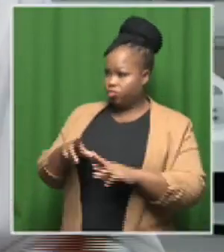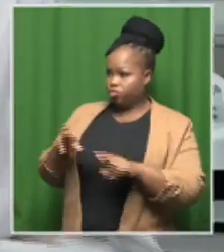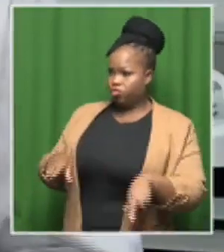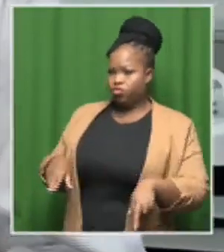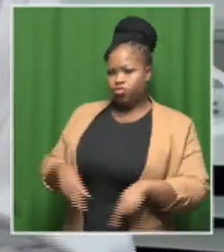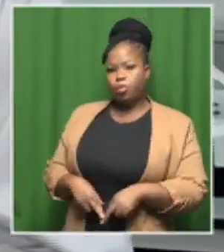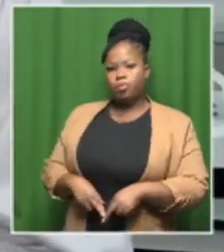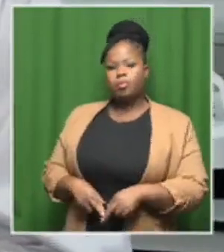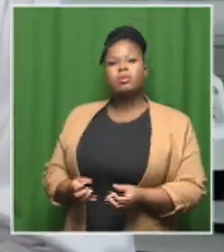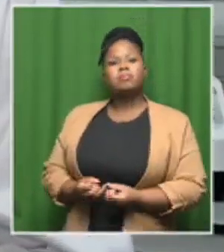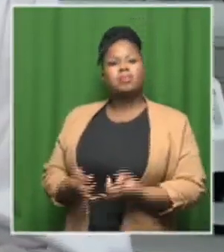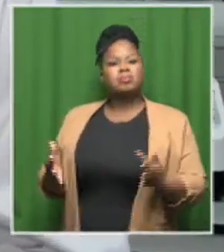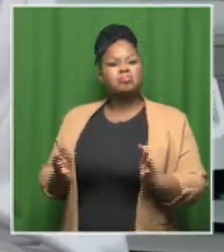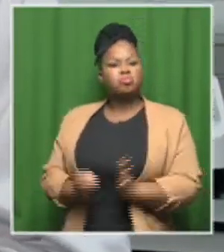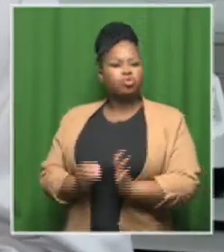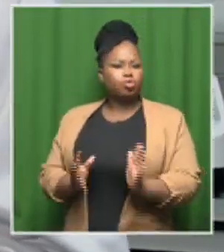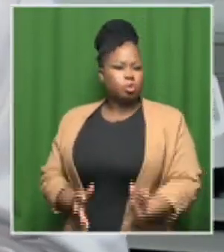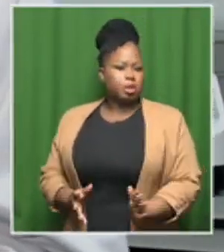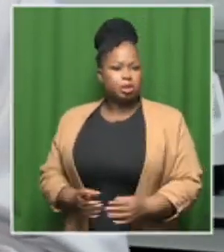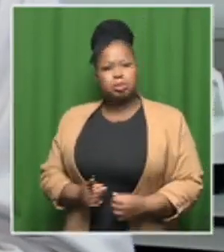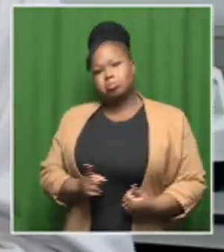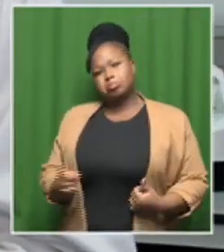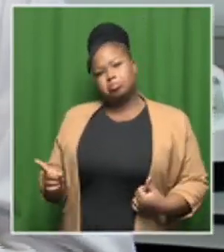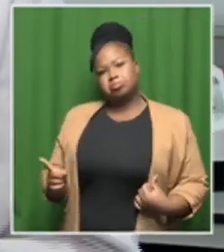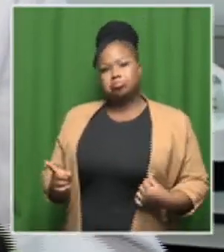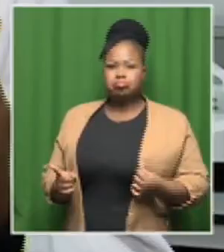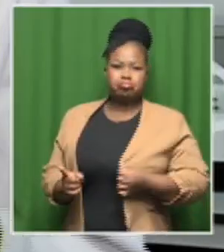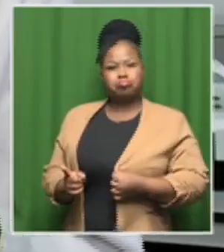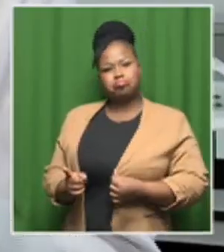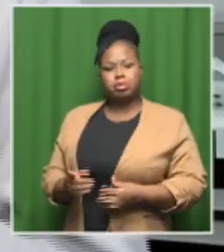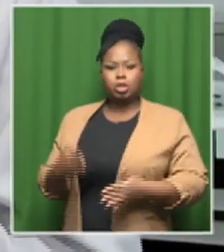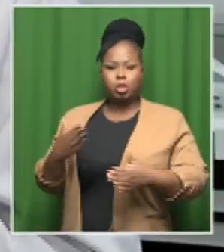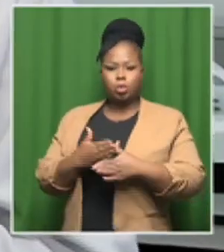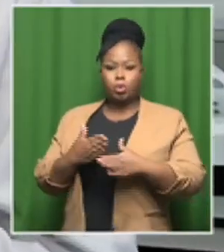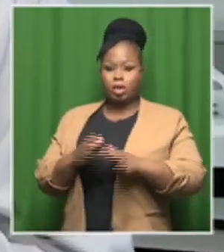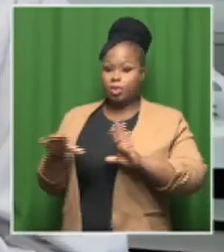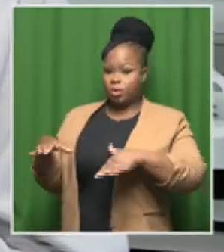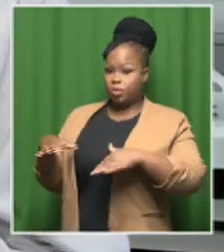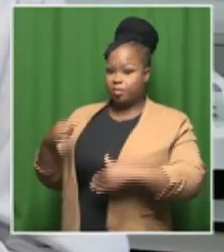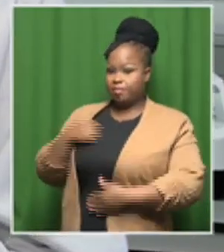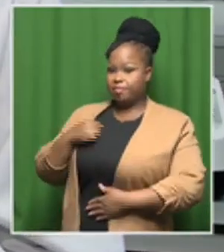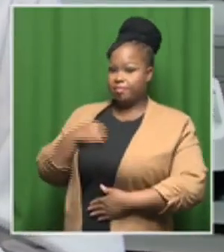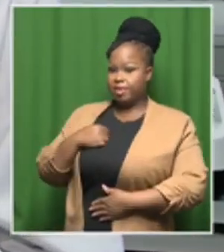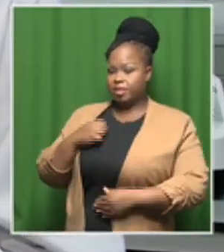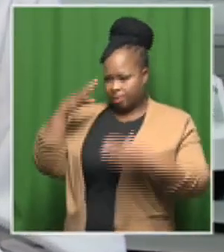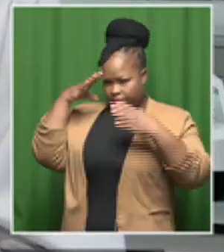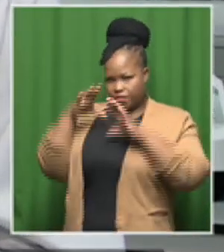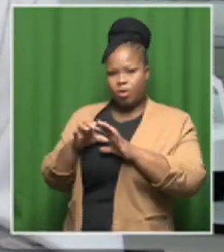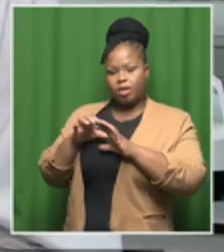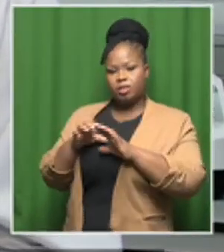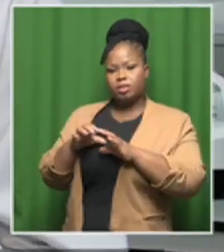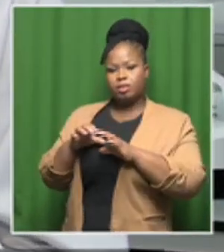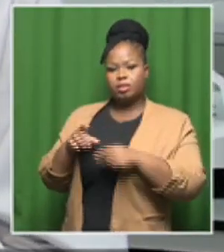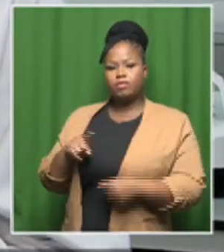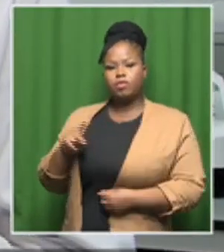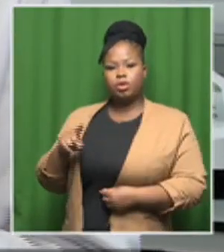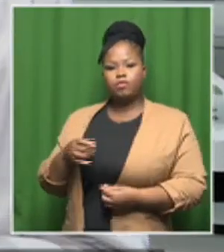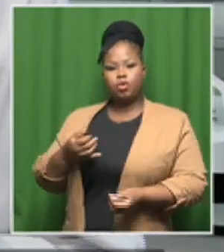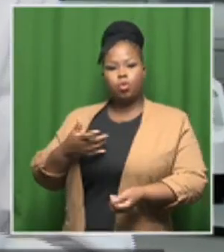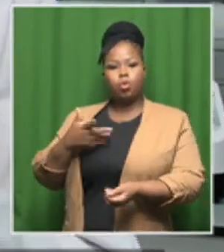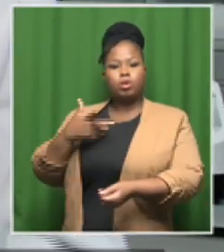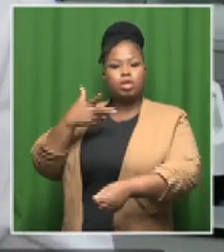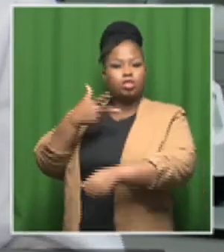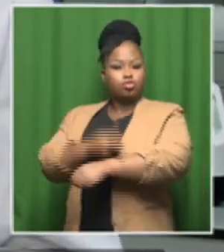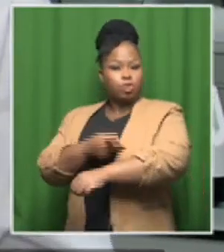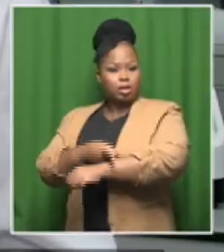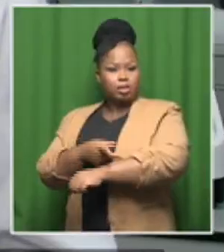the students are students that do work in my group, which is focusing on anti-cancer drug discovery. We've